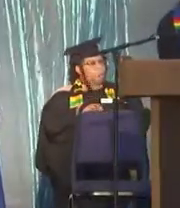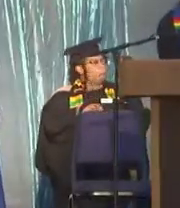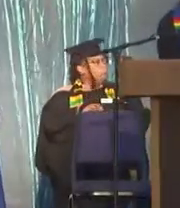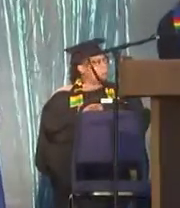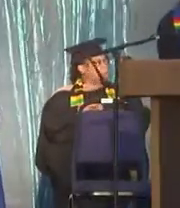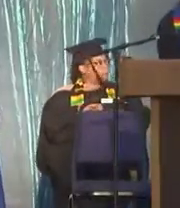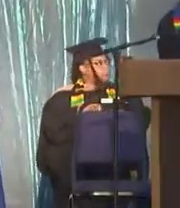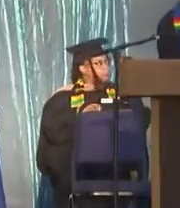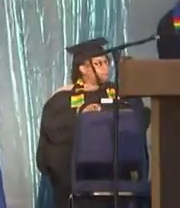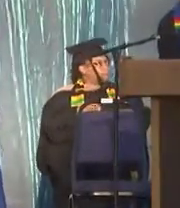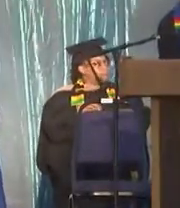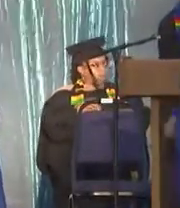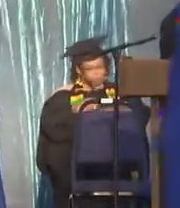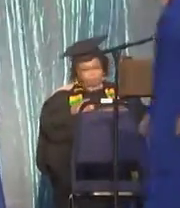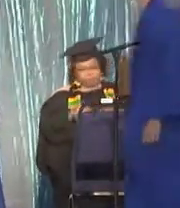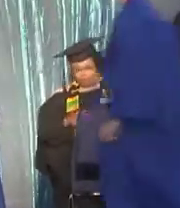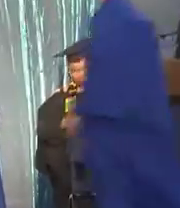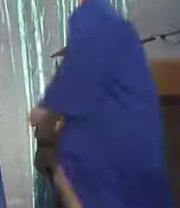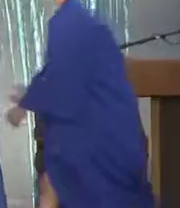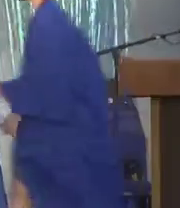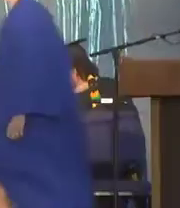Jan Koprek, with honors.